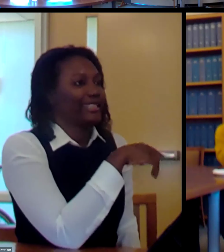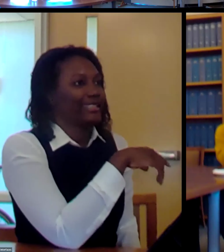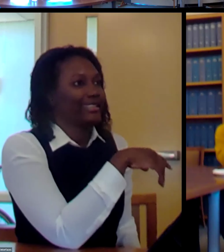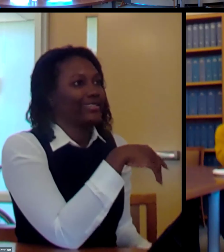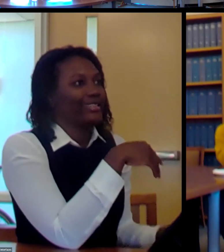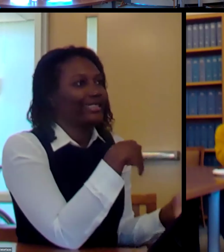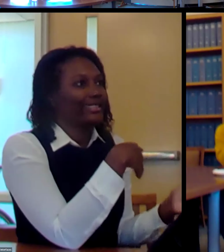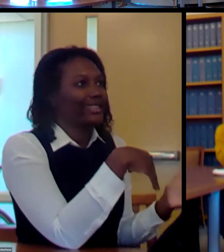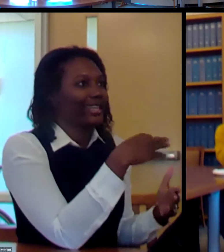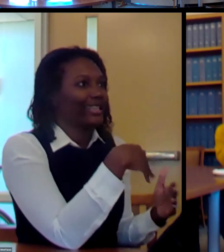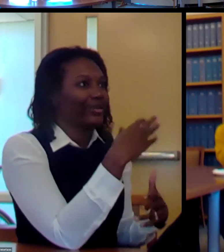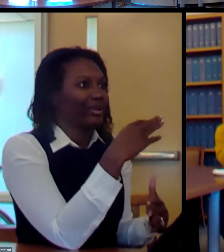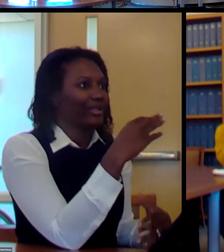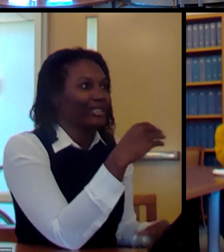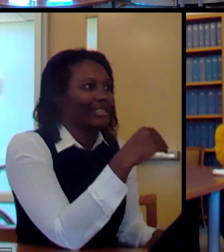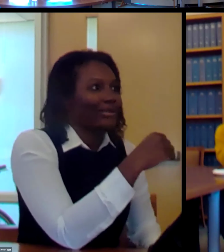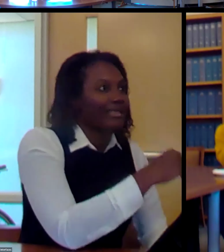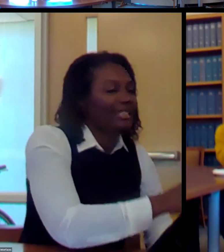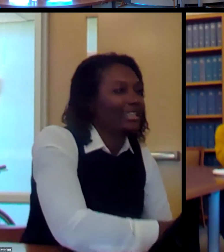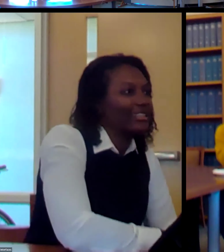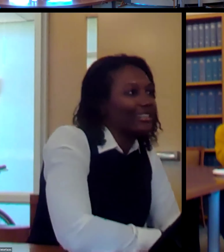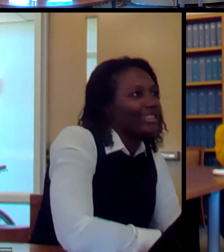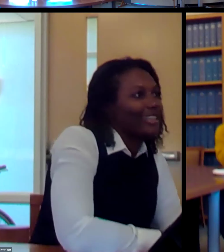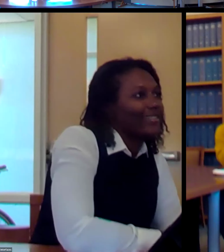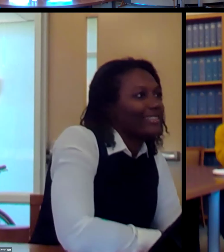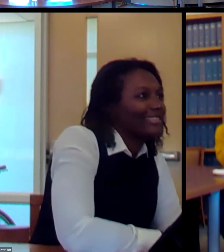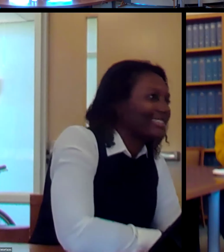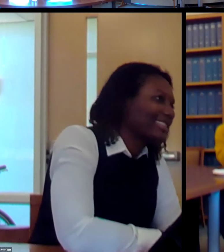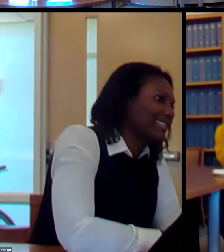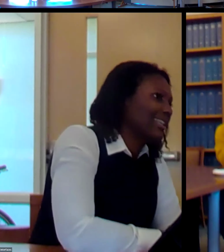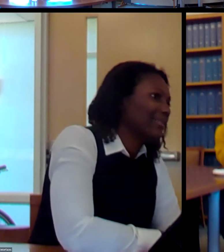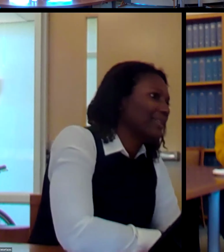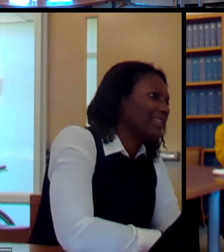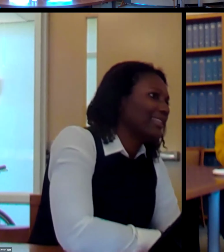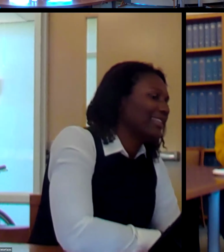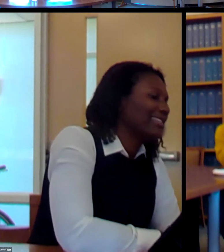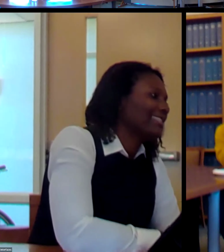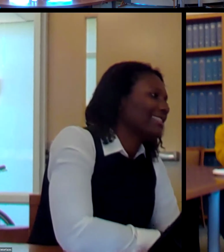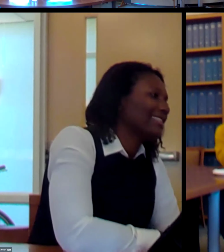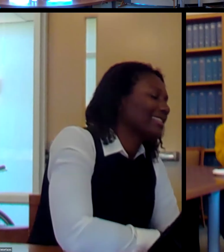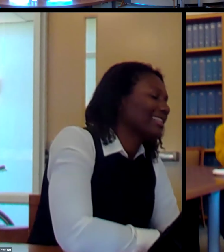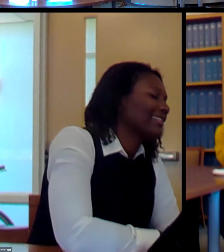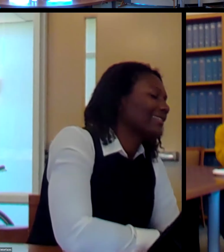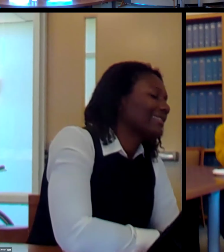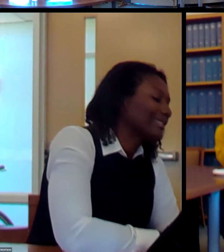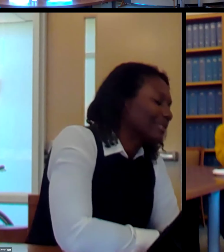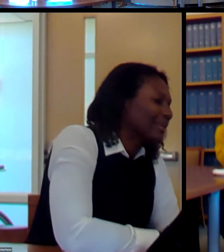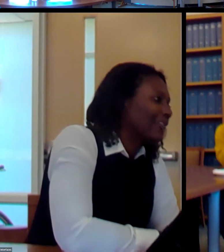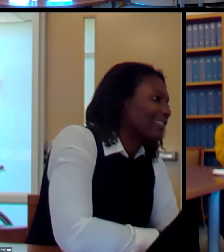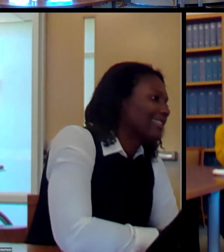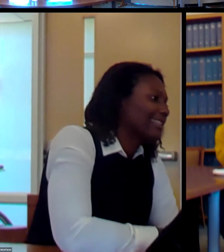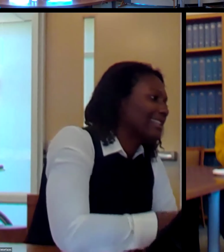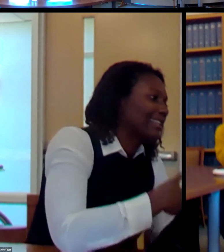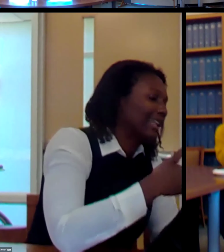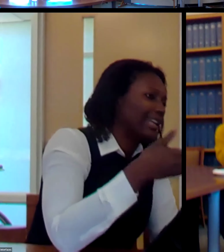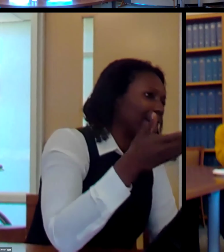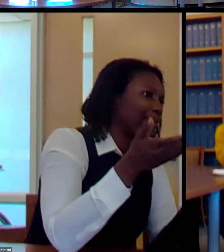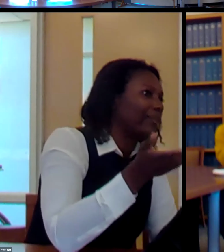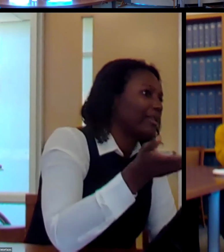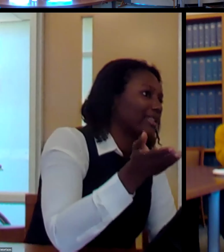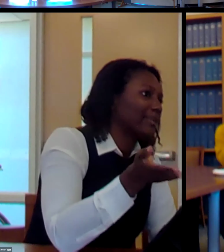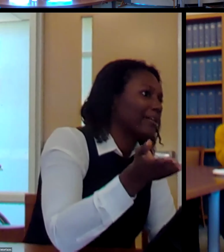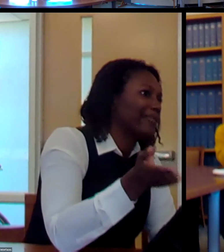your publication. So it still can help you like towards that. I mean, yeah, but it's like you do have to like